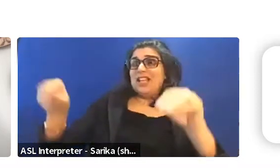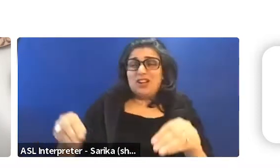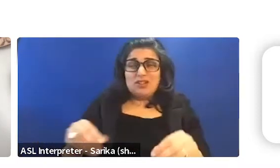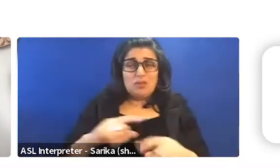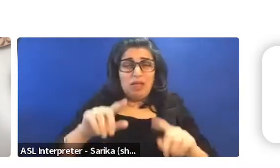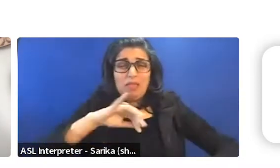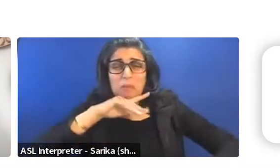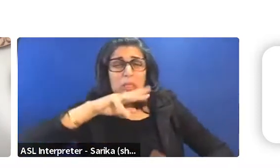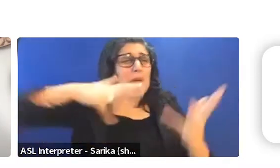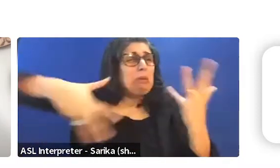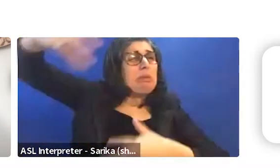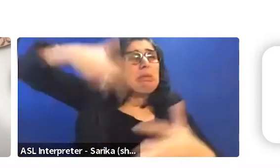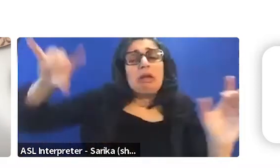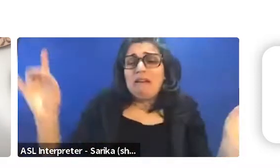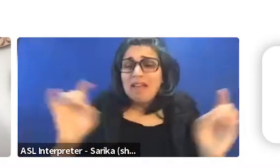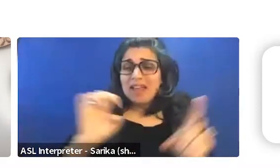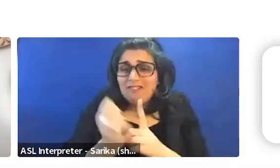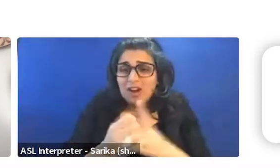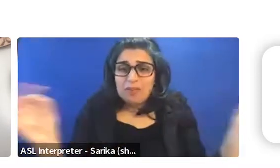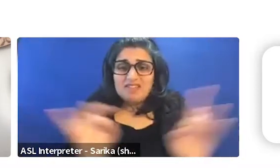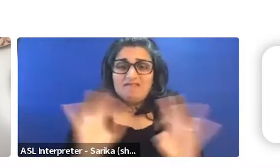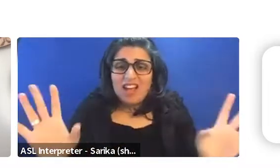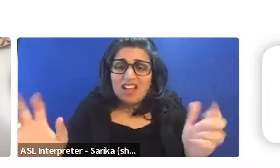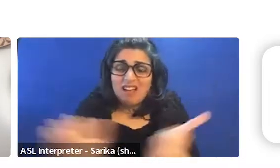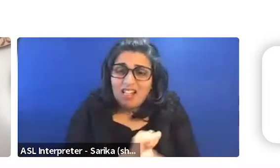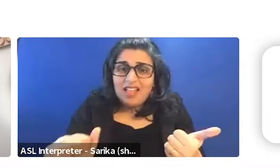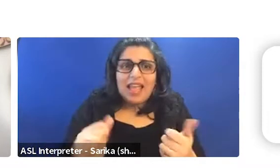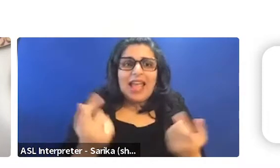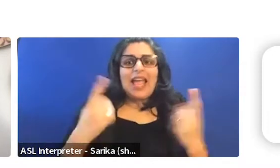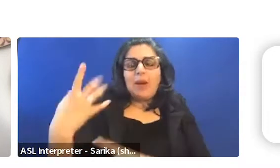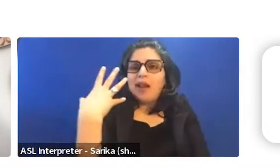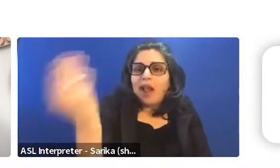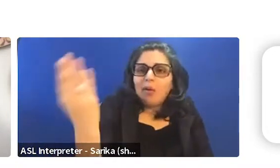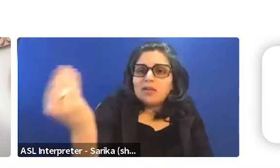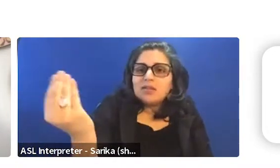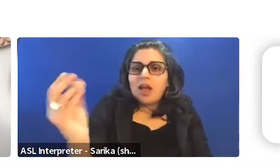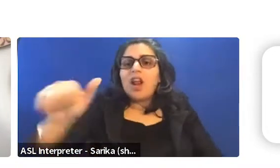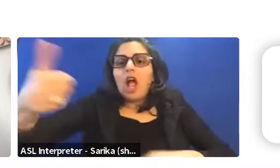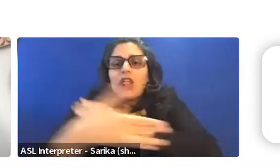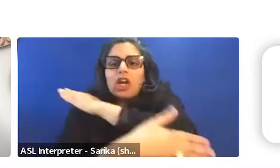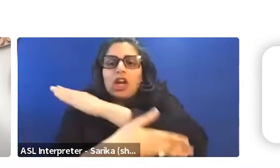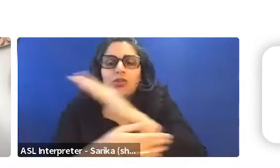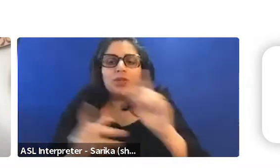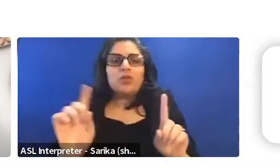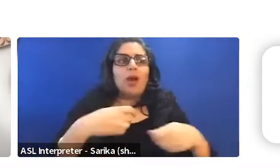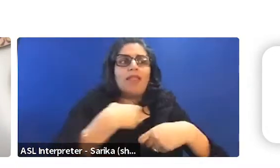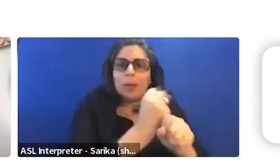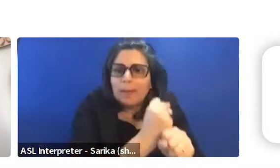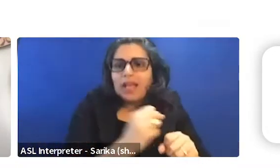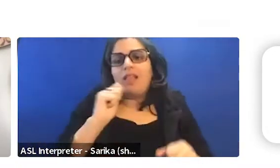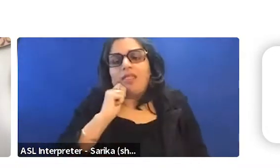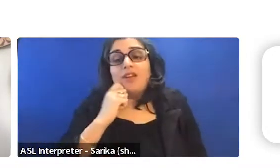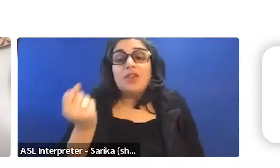of the environmental violence is happening outside of this geography where the leather is being consumed. So some ways to